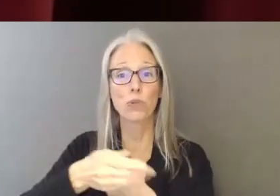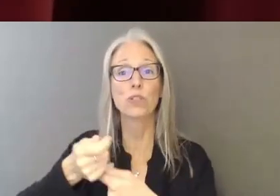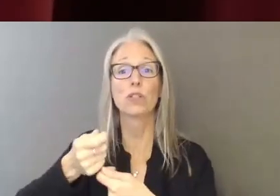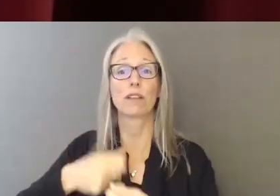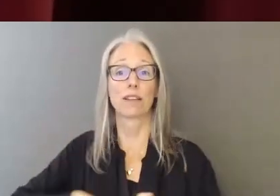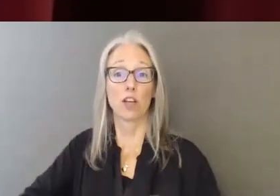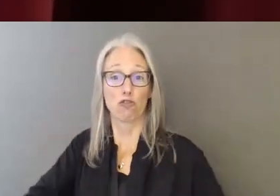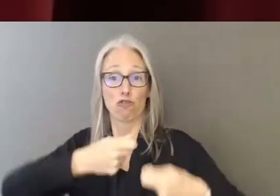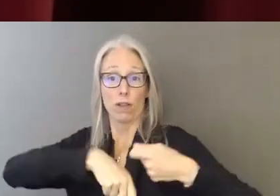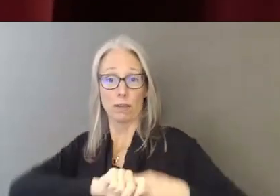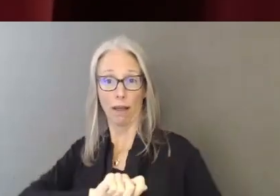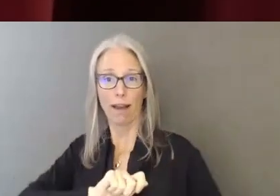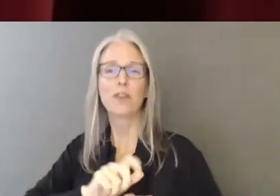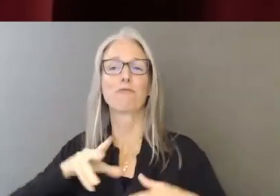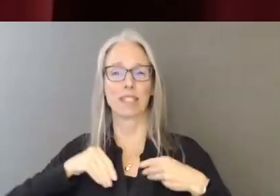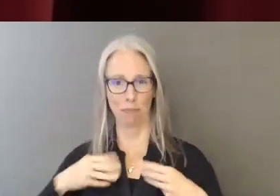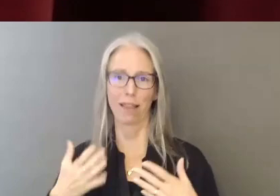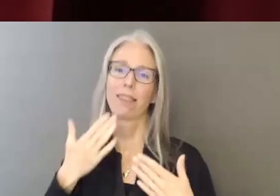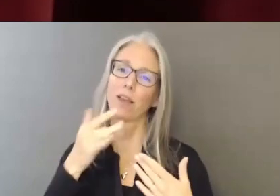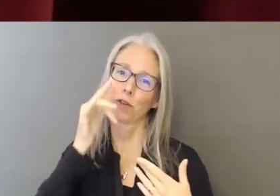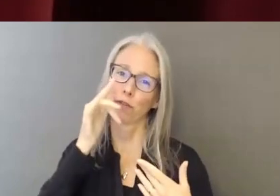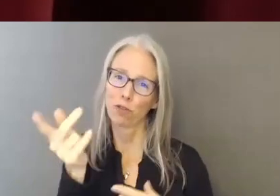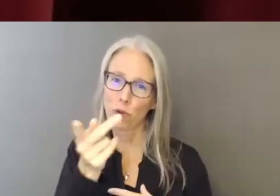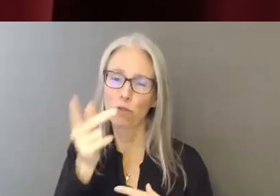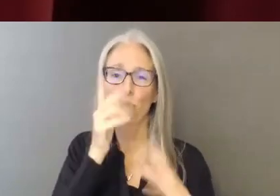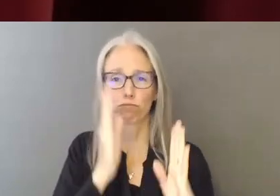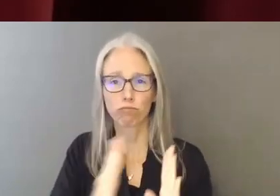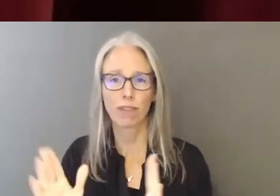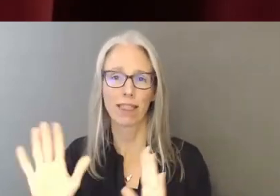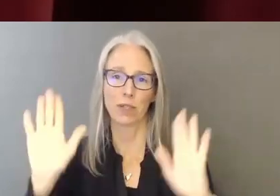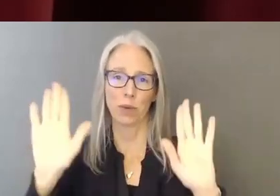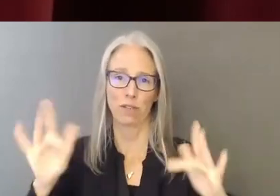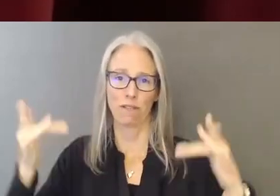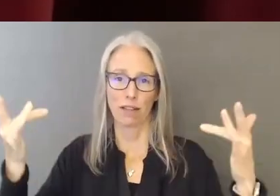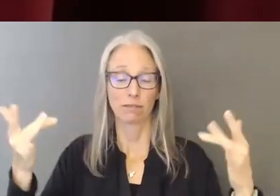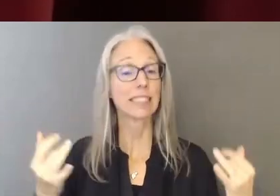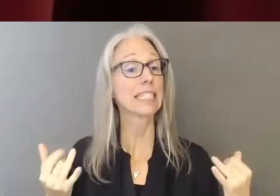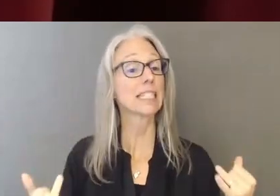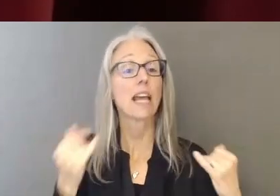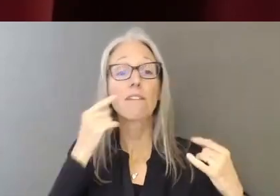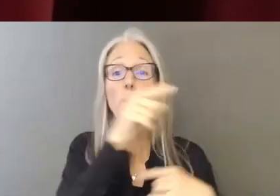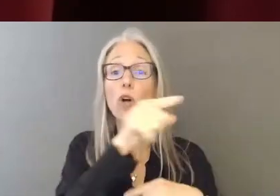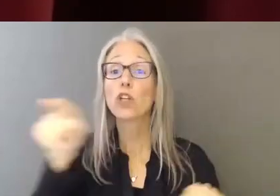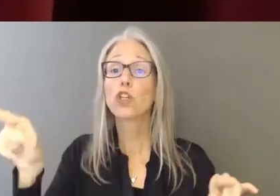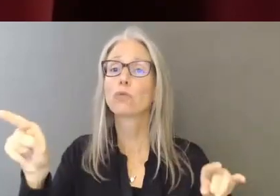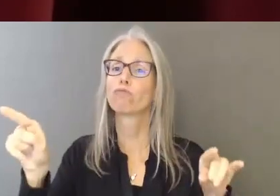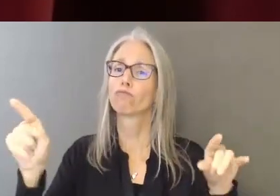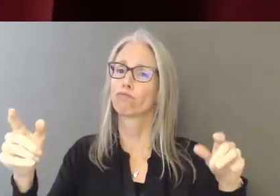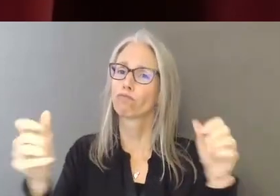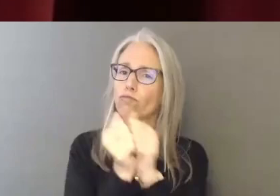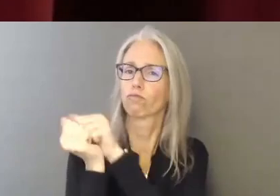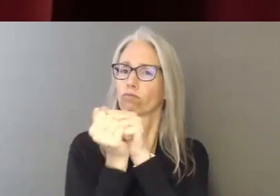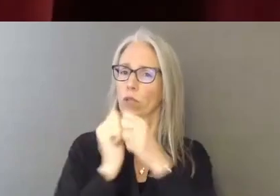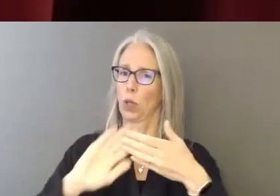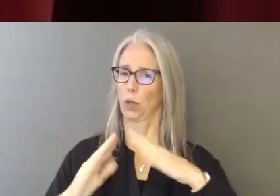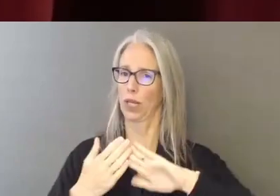for organizing this wonderful event. Today is a day to be with your community, which for many